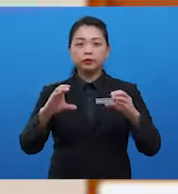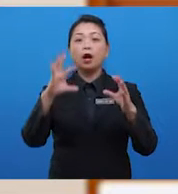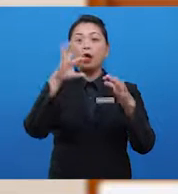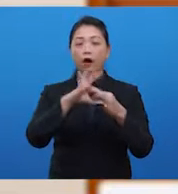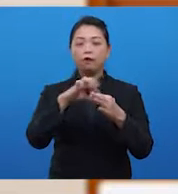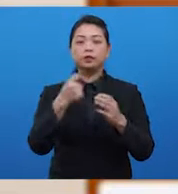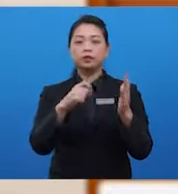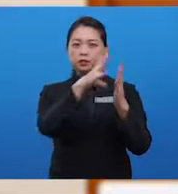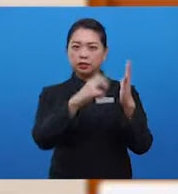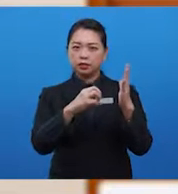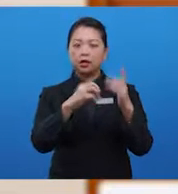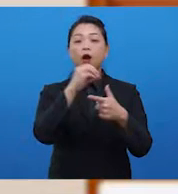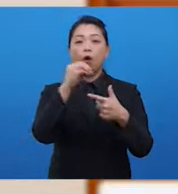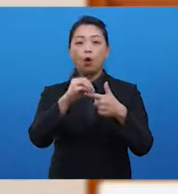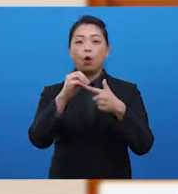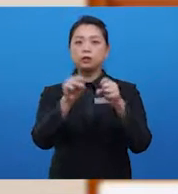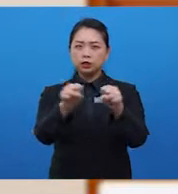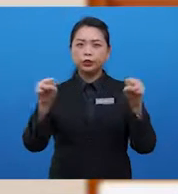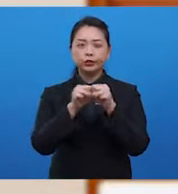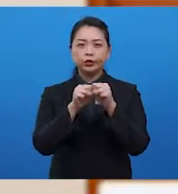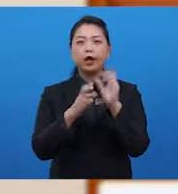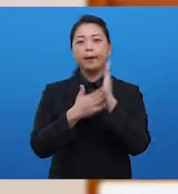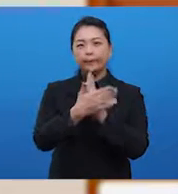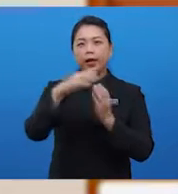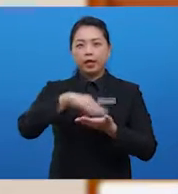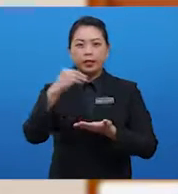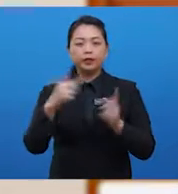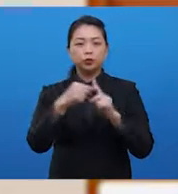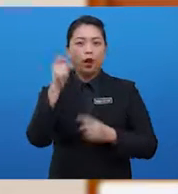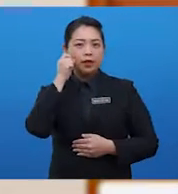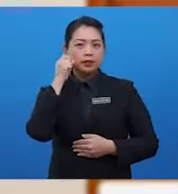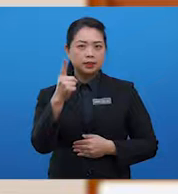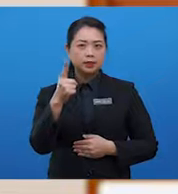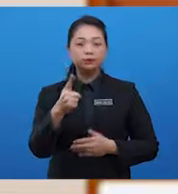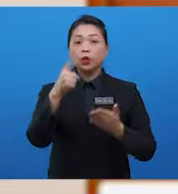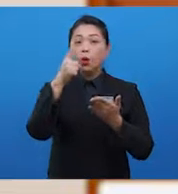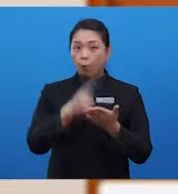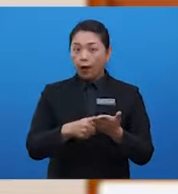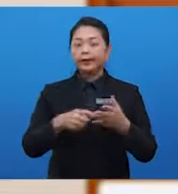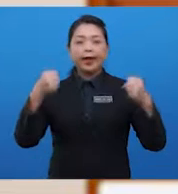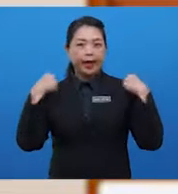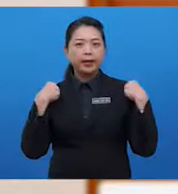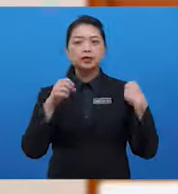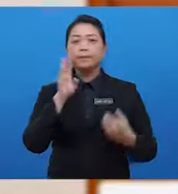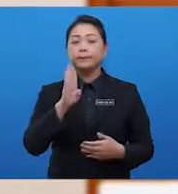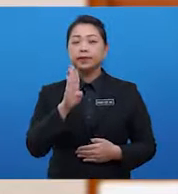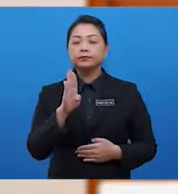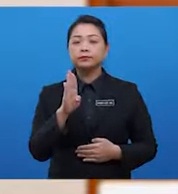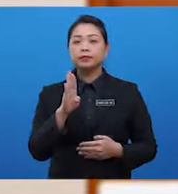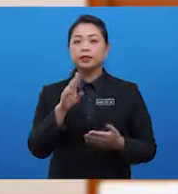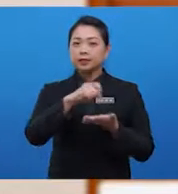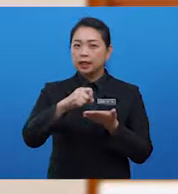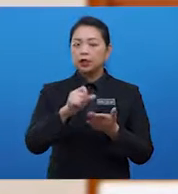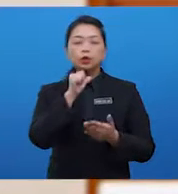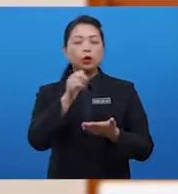or the situation. By learning to understand what has been said, not only